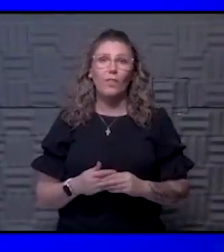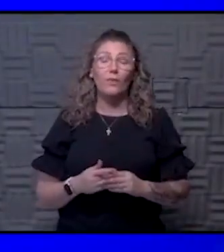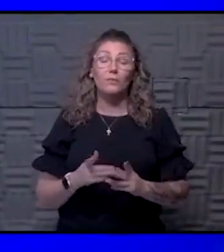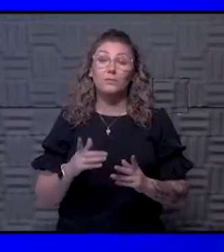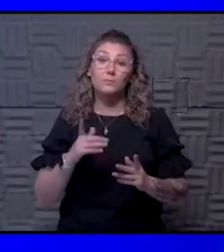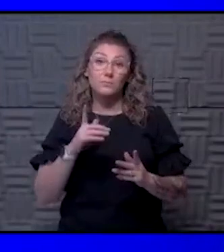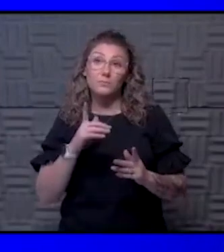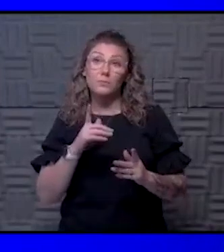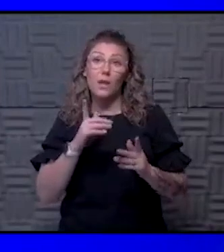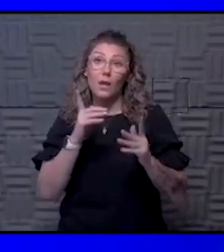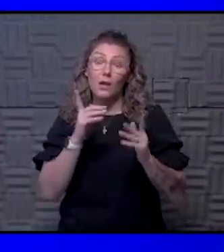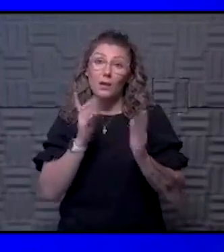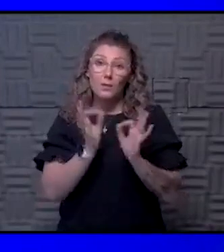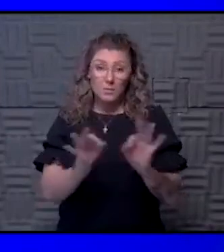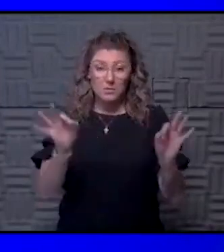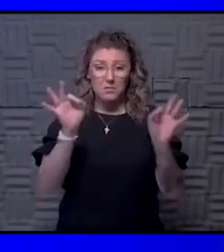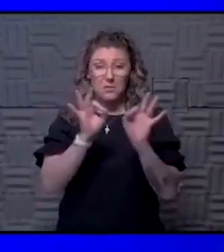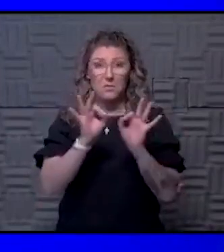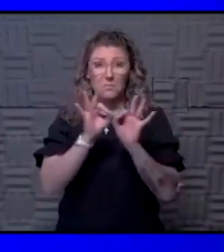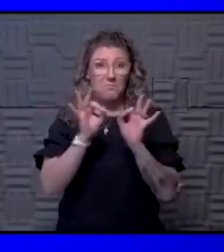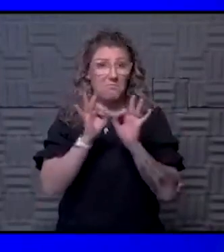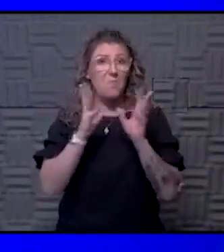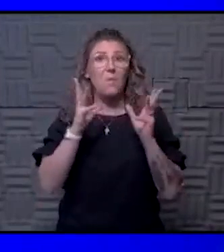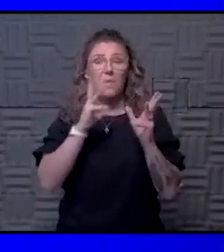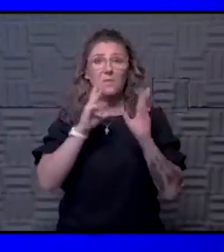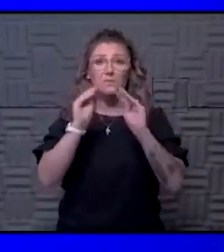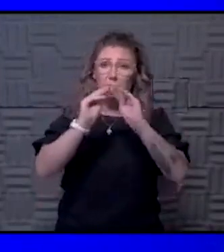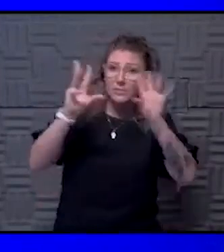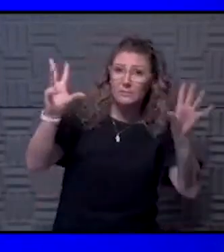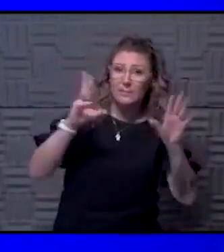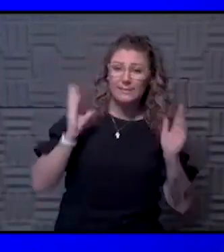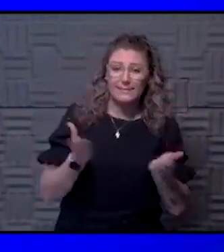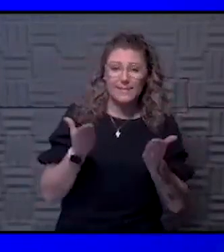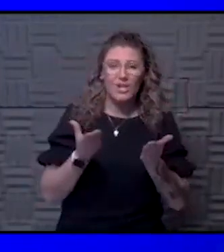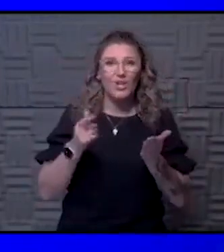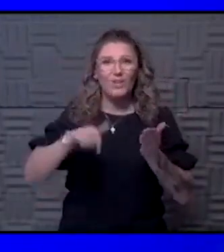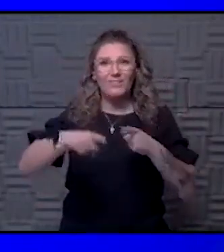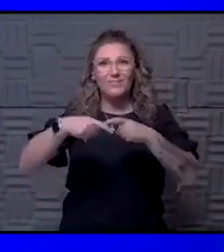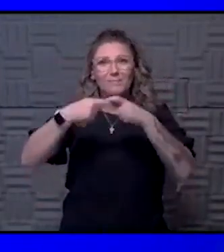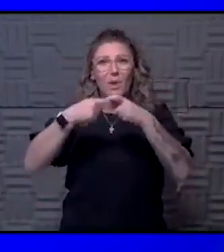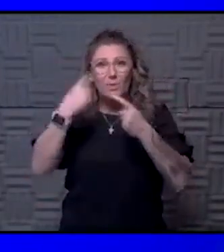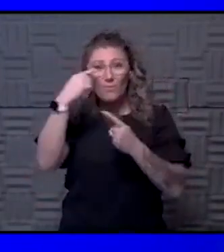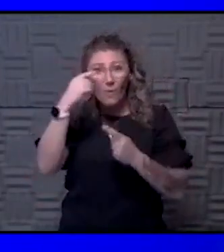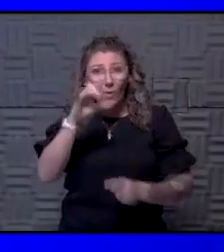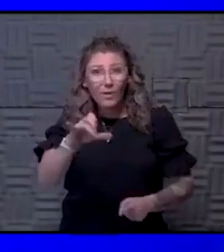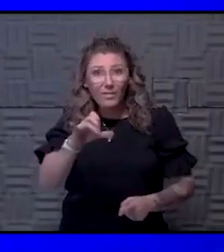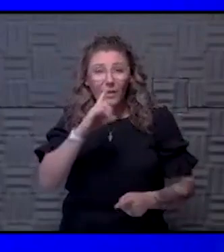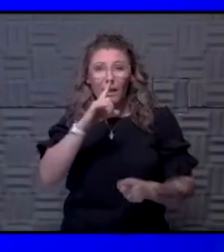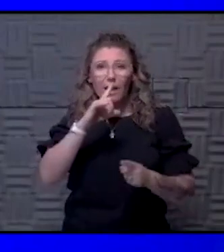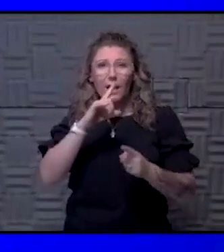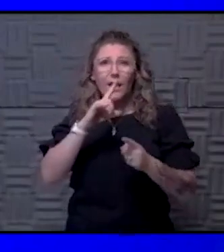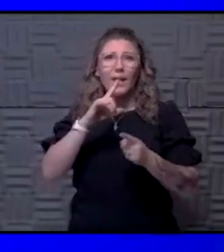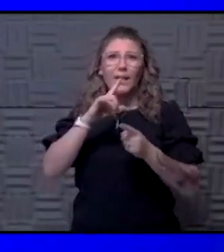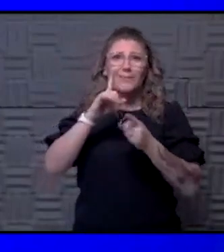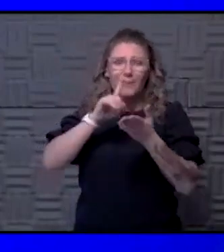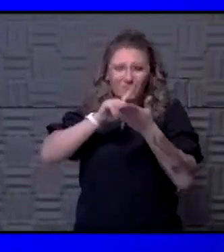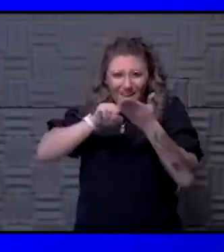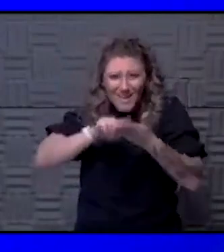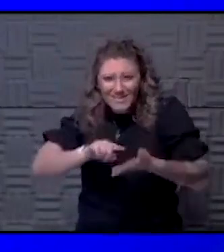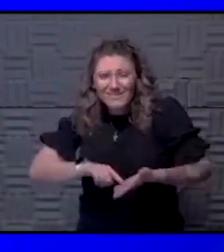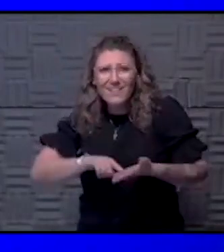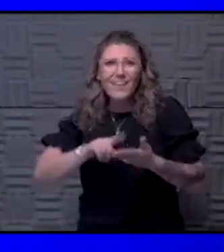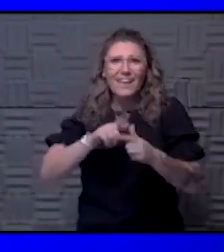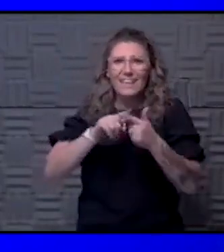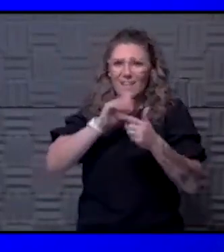significant amount of transparency here. We want to continue to be transparent. That's what this pause was for. Investigate, get all the details, and then